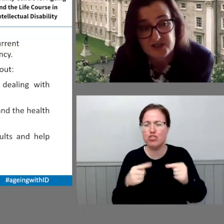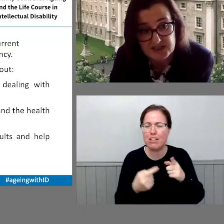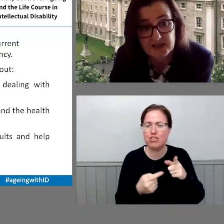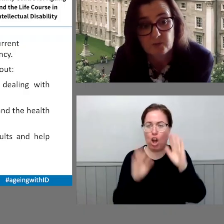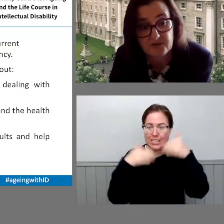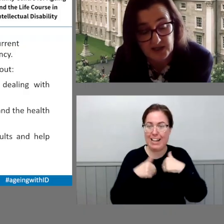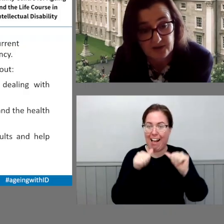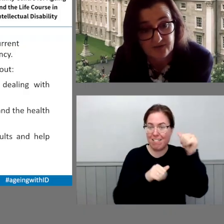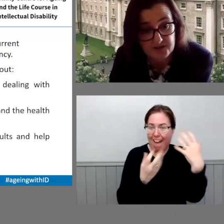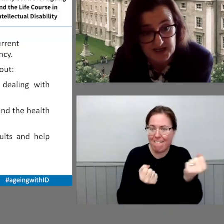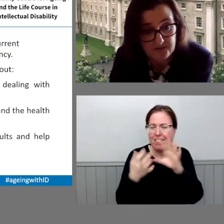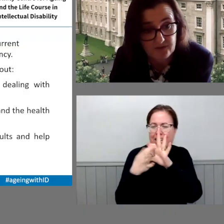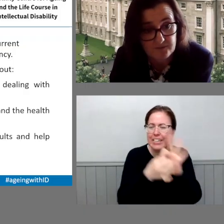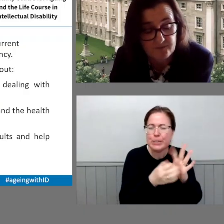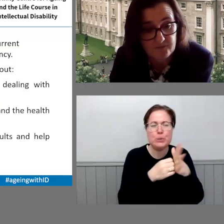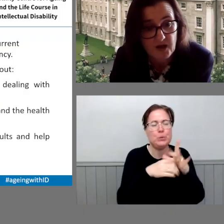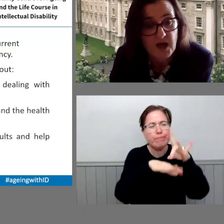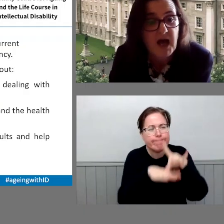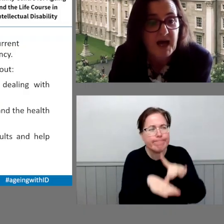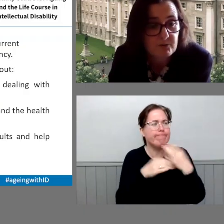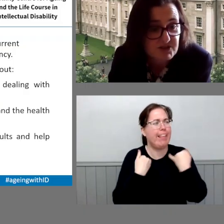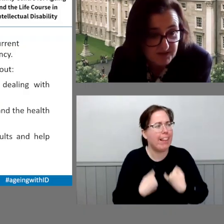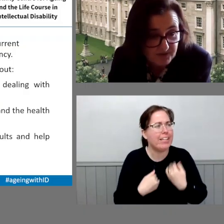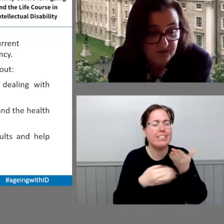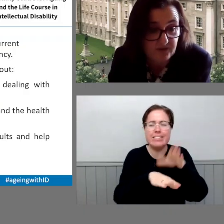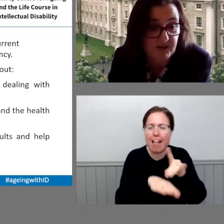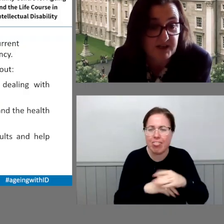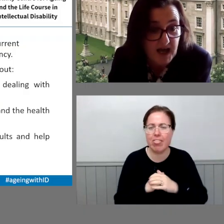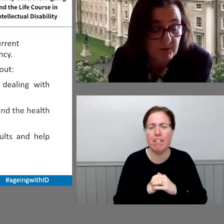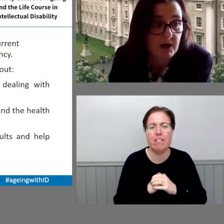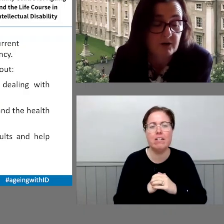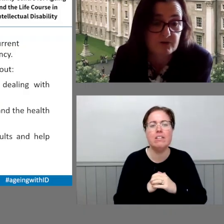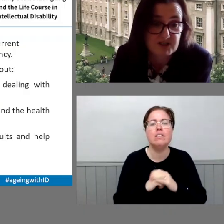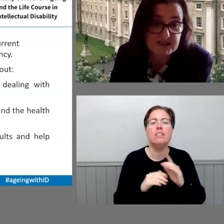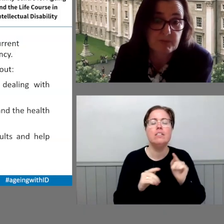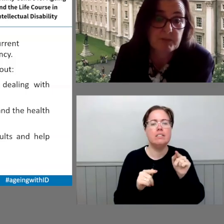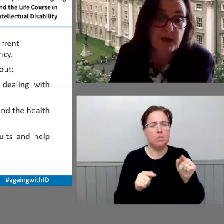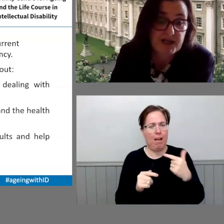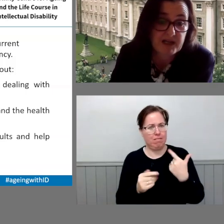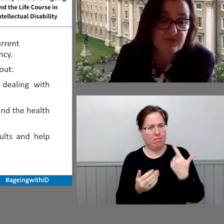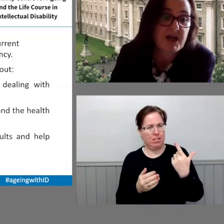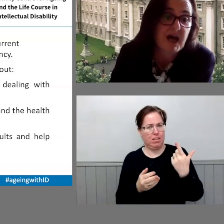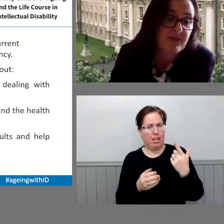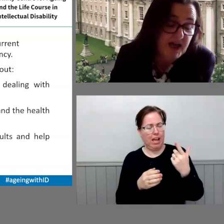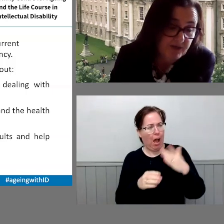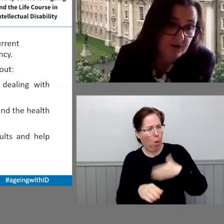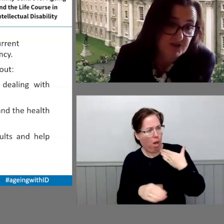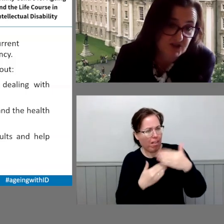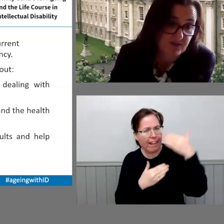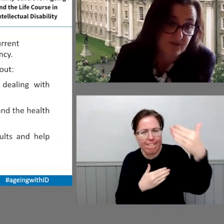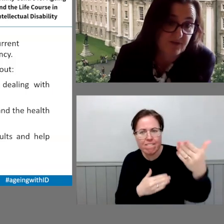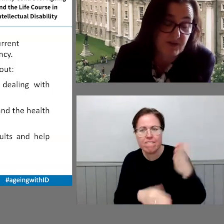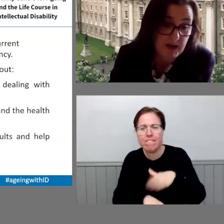have when dealing with illness and death, how differences in how long autistic people live and the